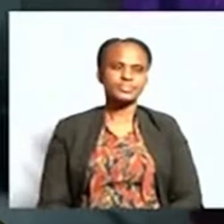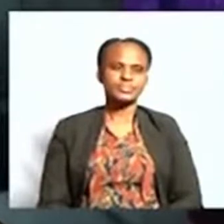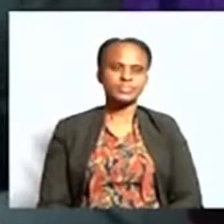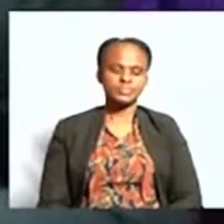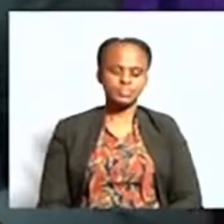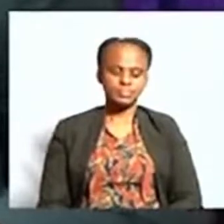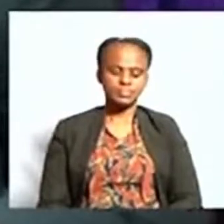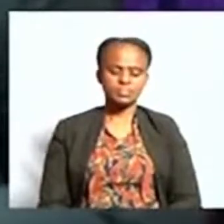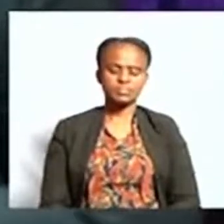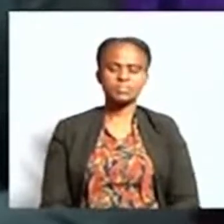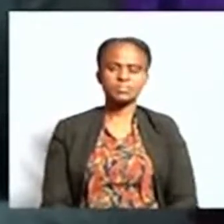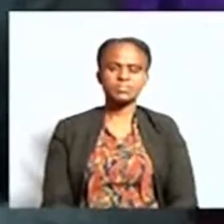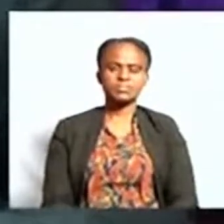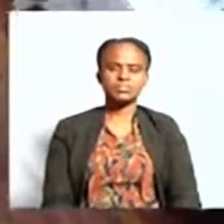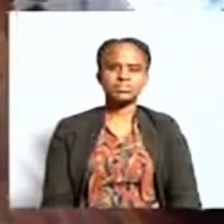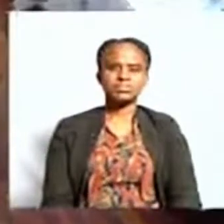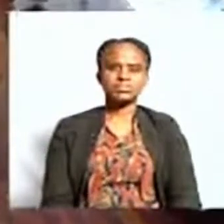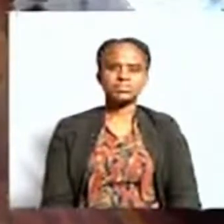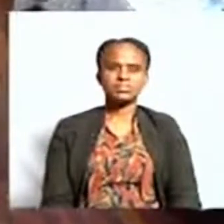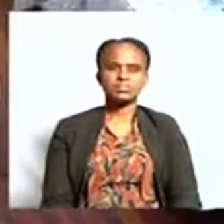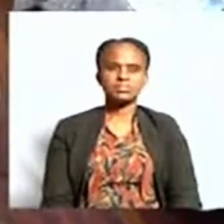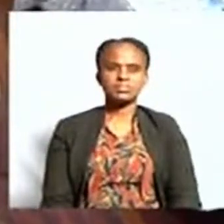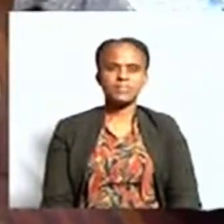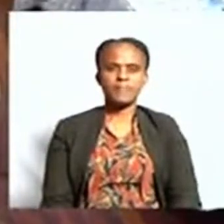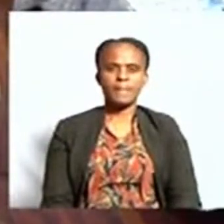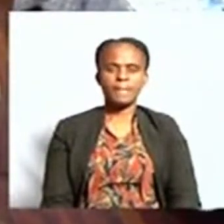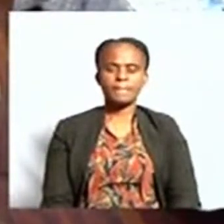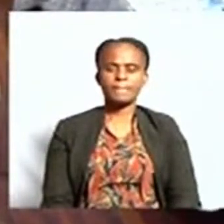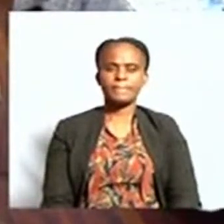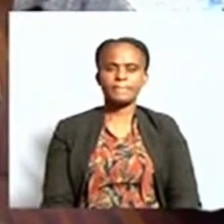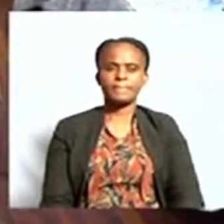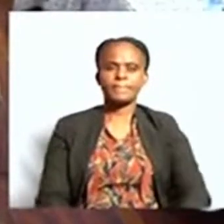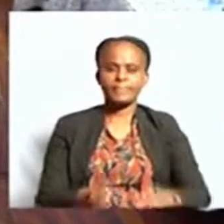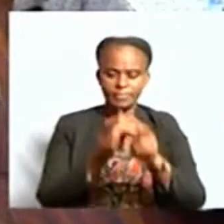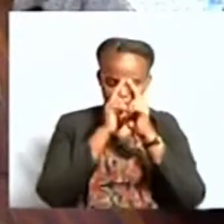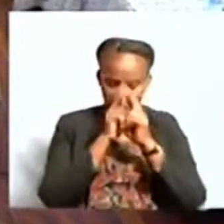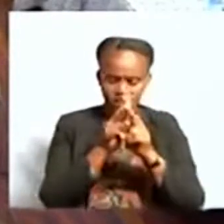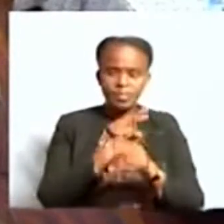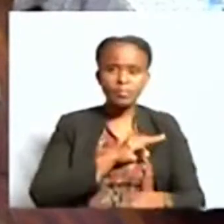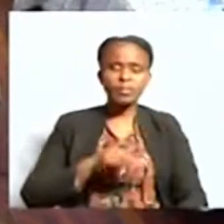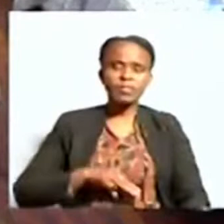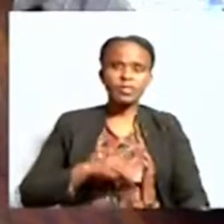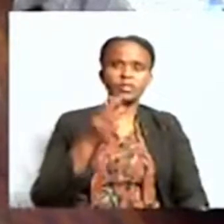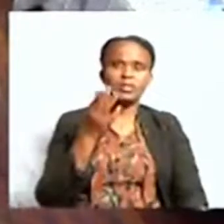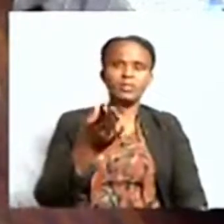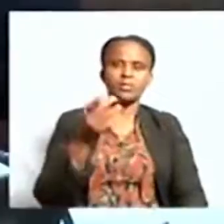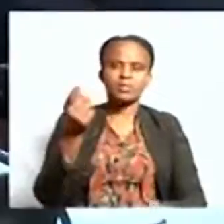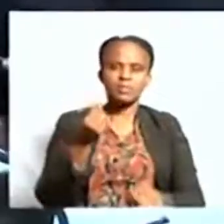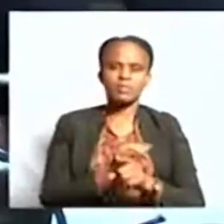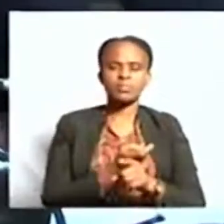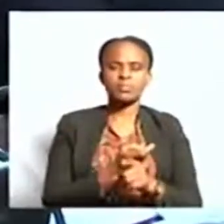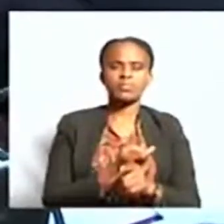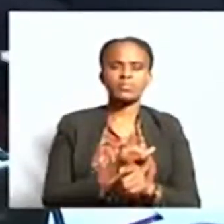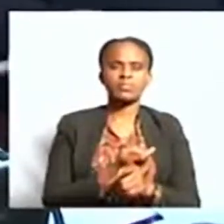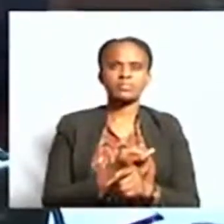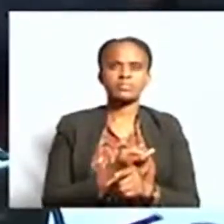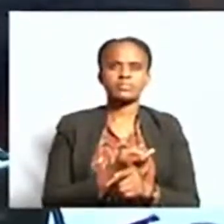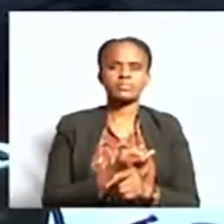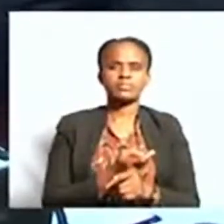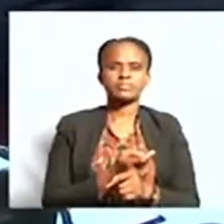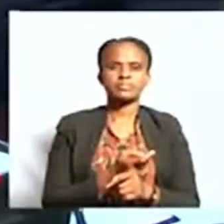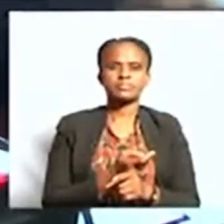Thank you, PS, for submission. Honorable members, that's a submission from